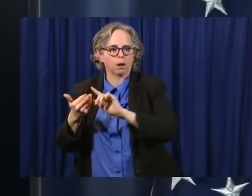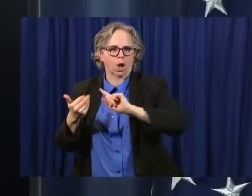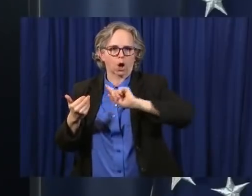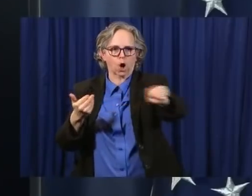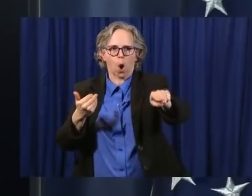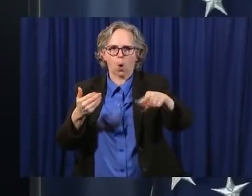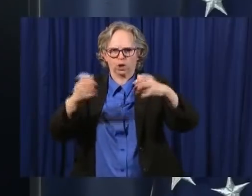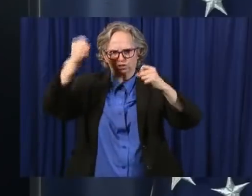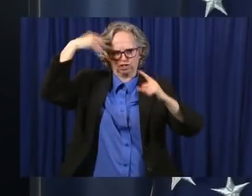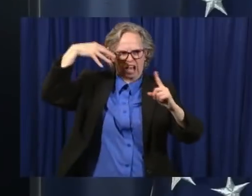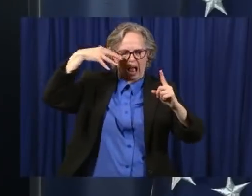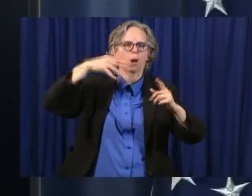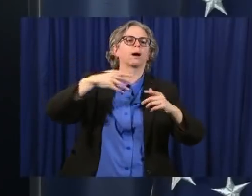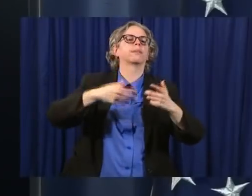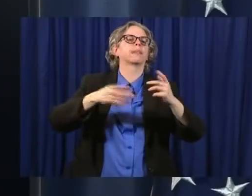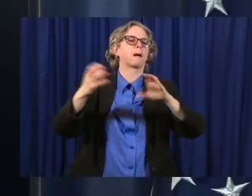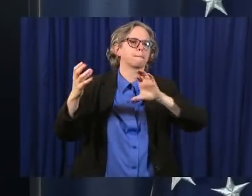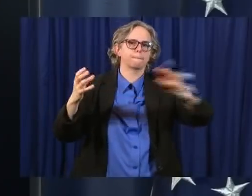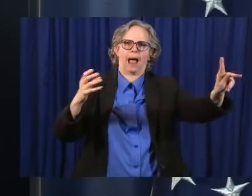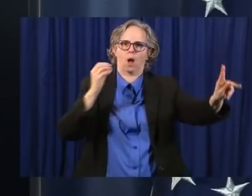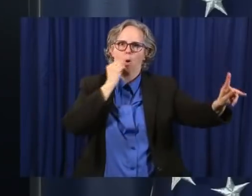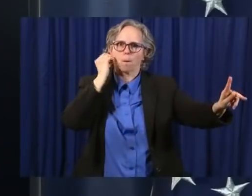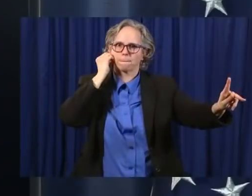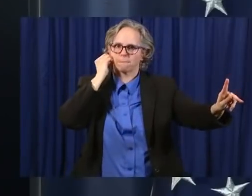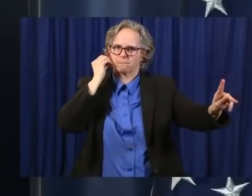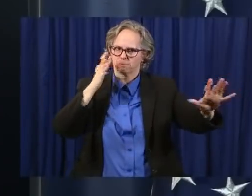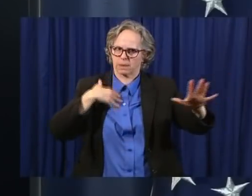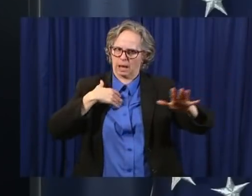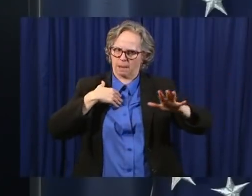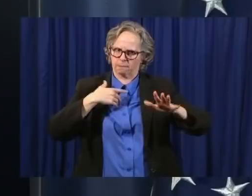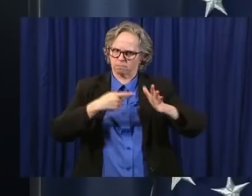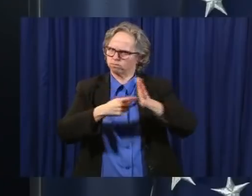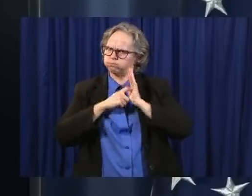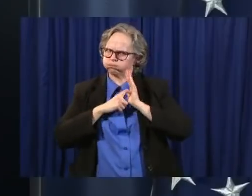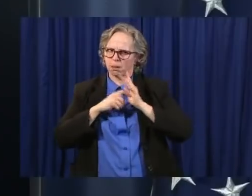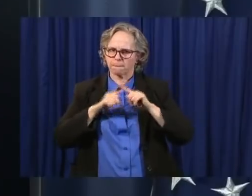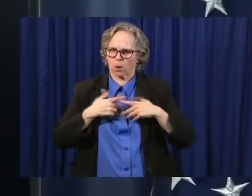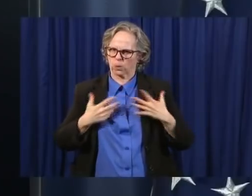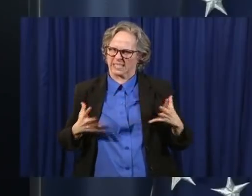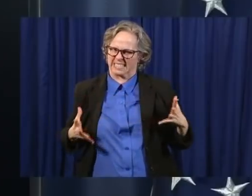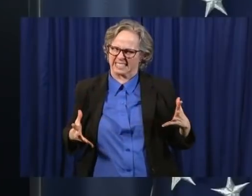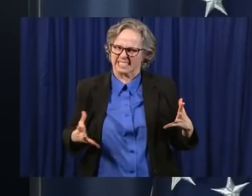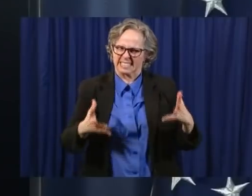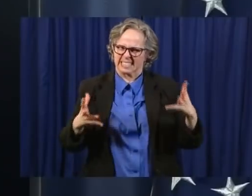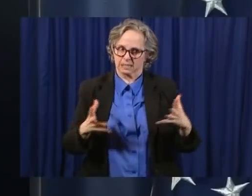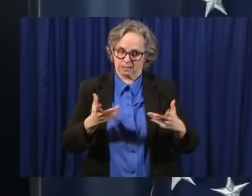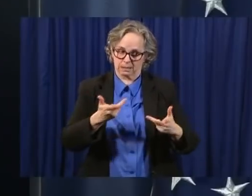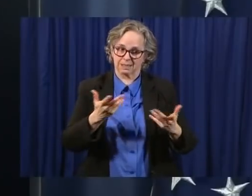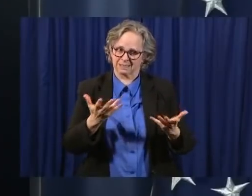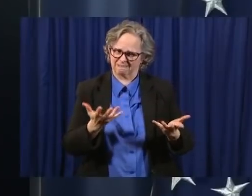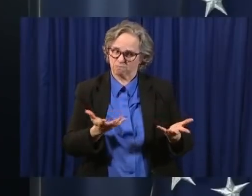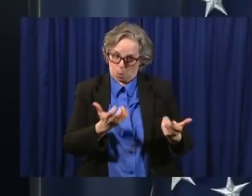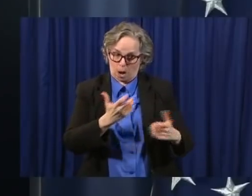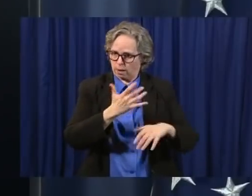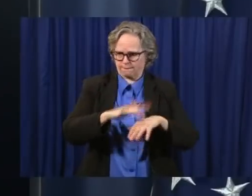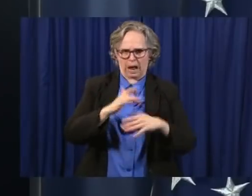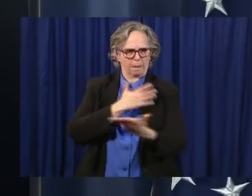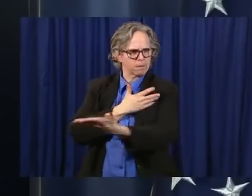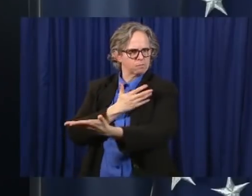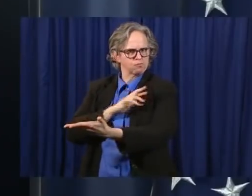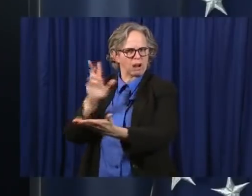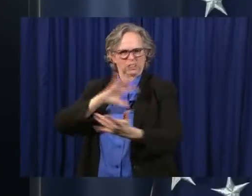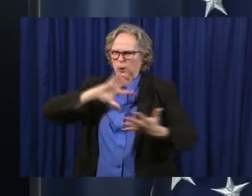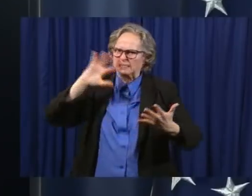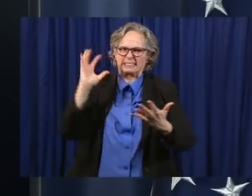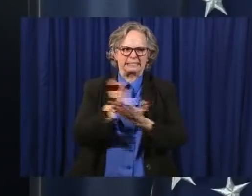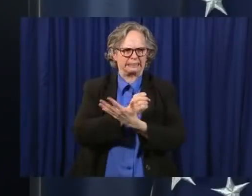make available because we want our staff to have the ability to make sure their family are safe and to make sure that they have what they